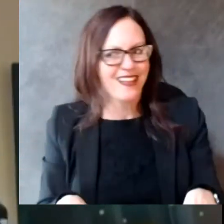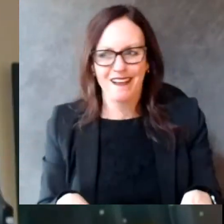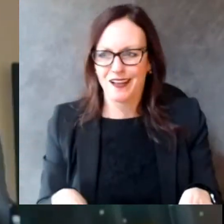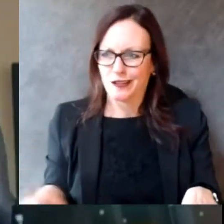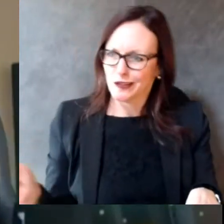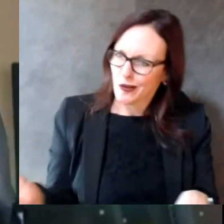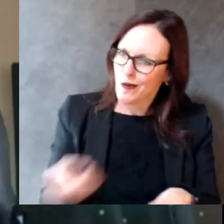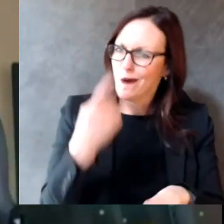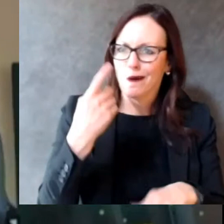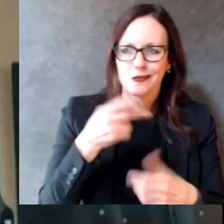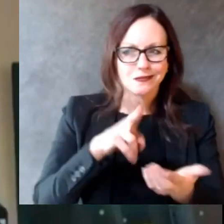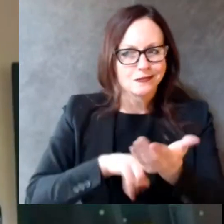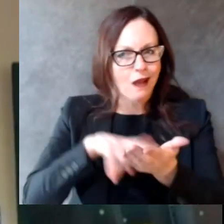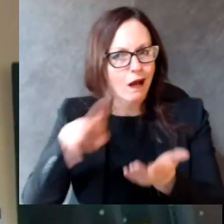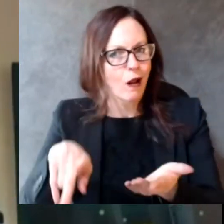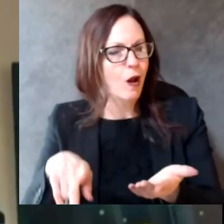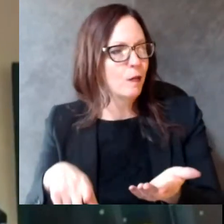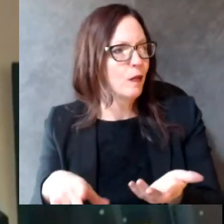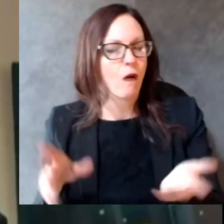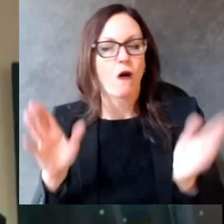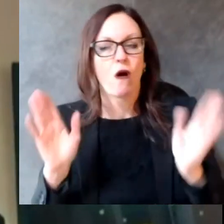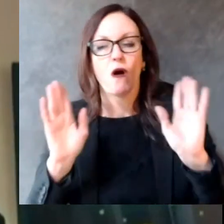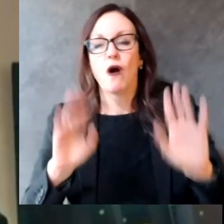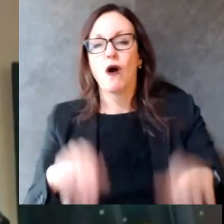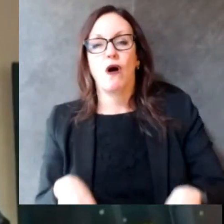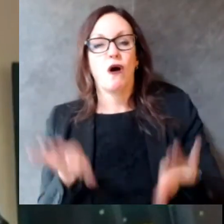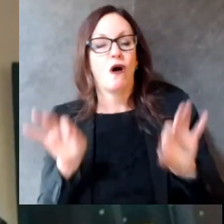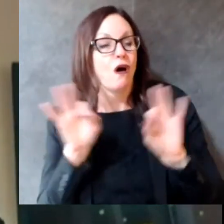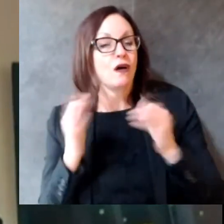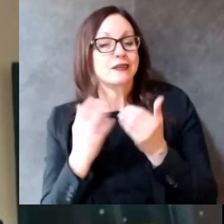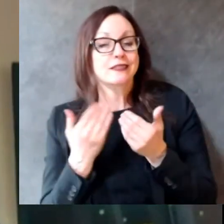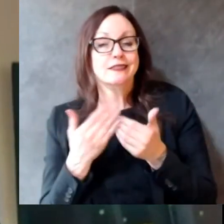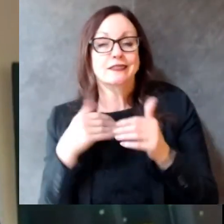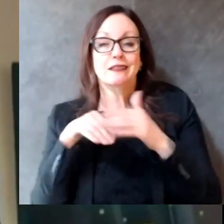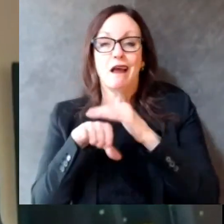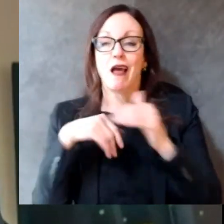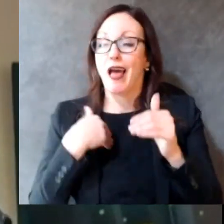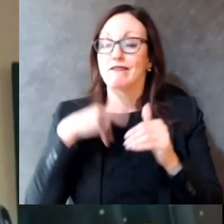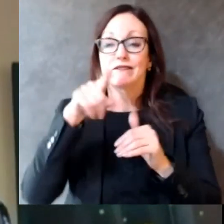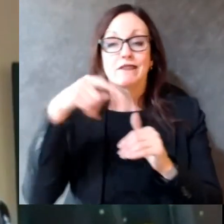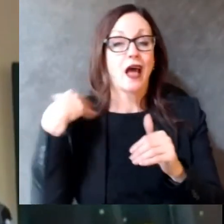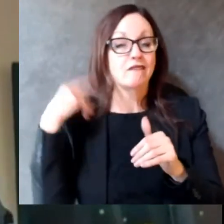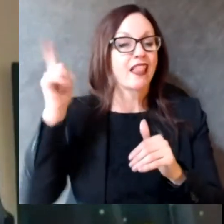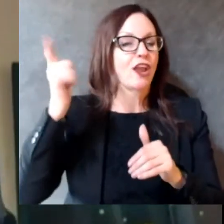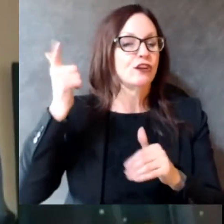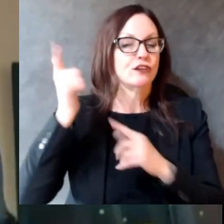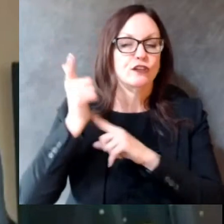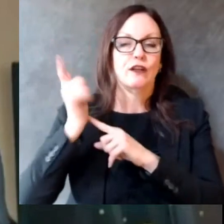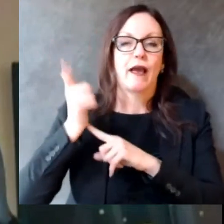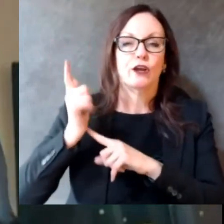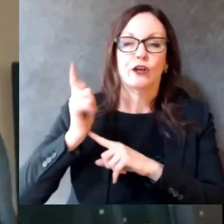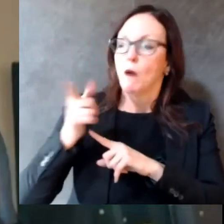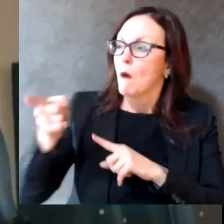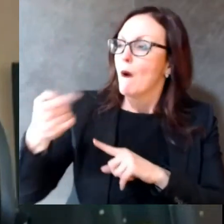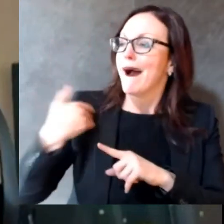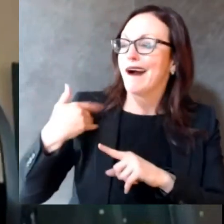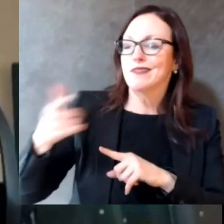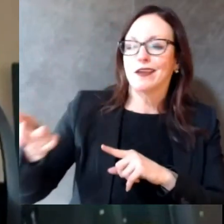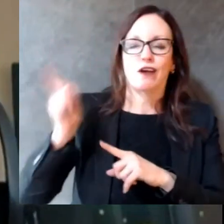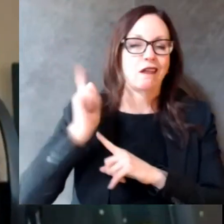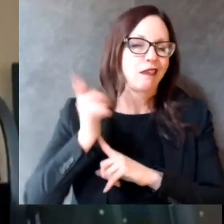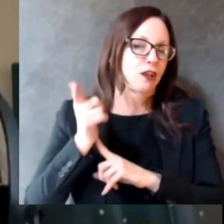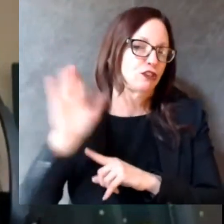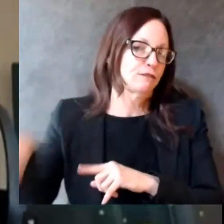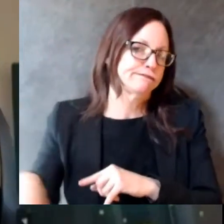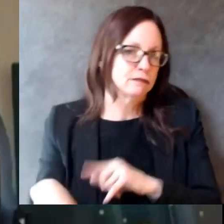off here in Wisconsin, as we have seen in other places. And again, I also think it's really important for us